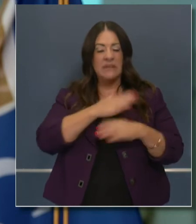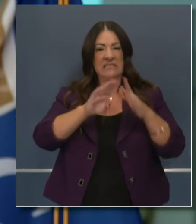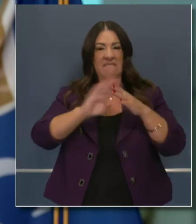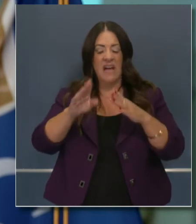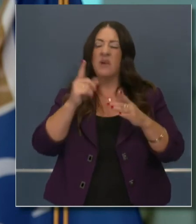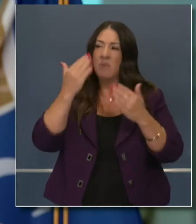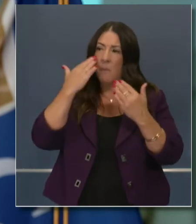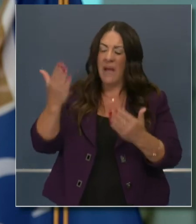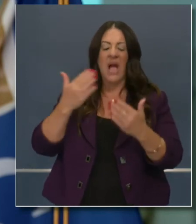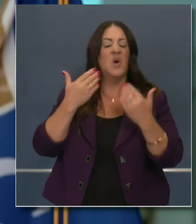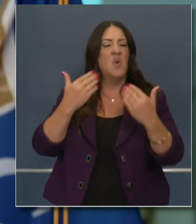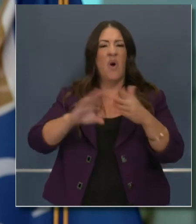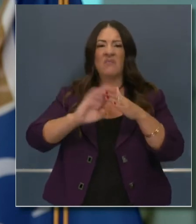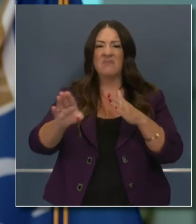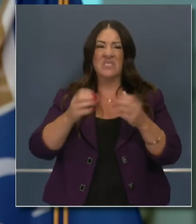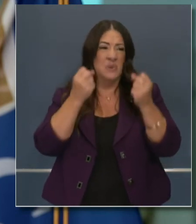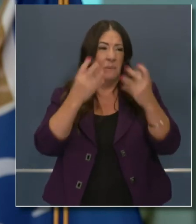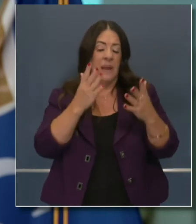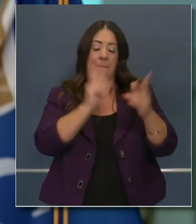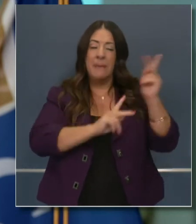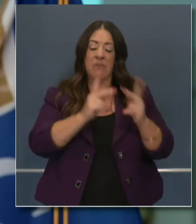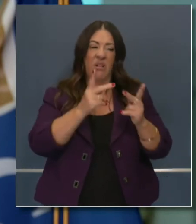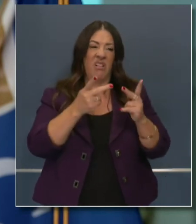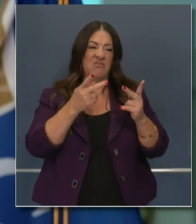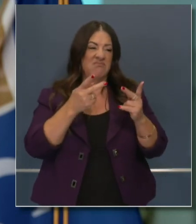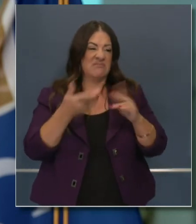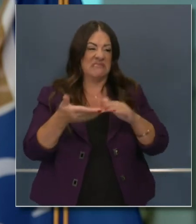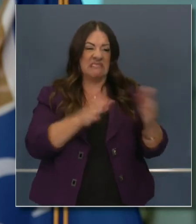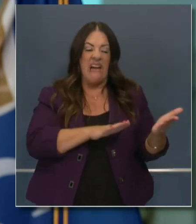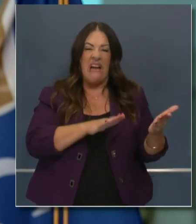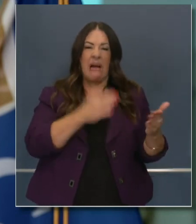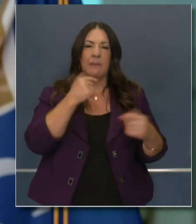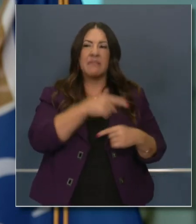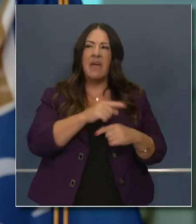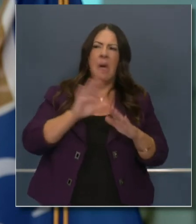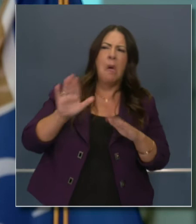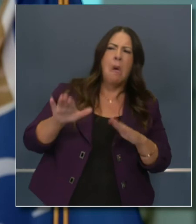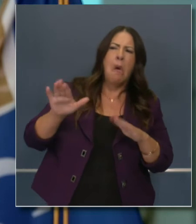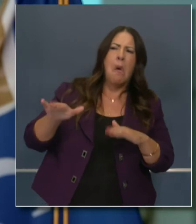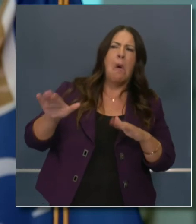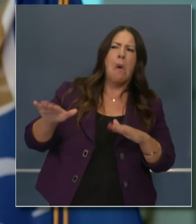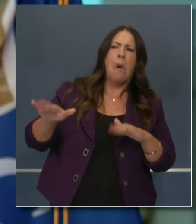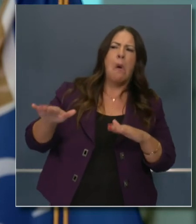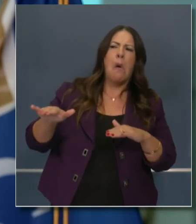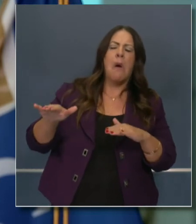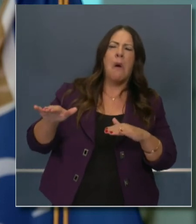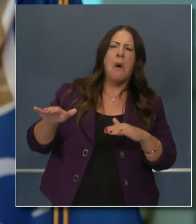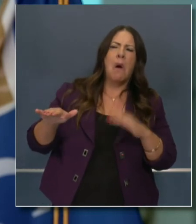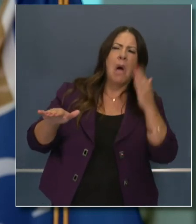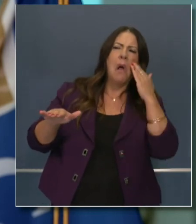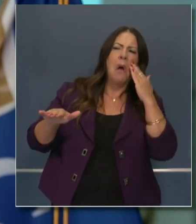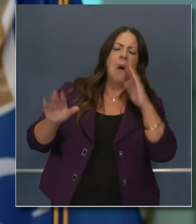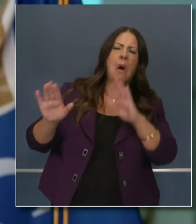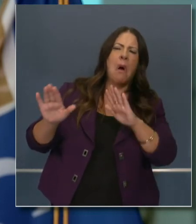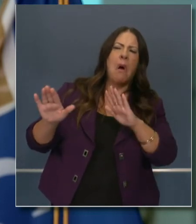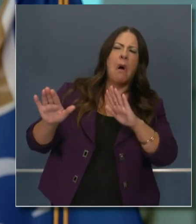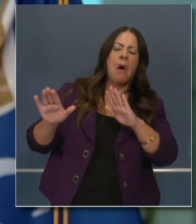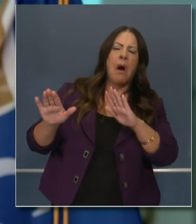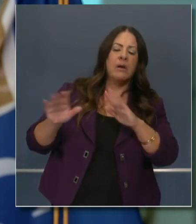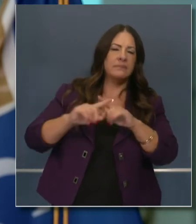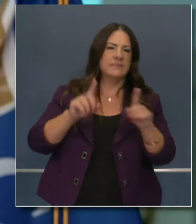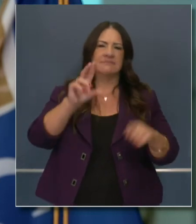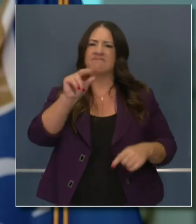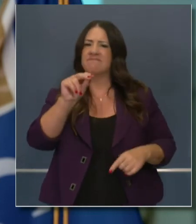So many of the people that have lost their lives were just cautious in terms of taking seriously those orders. We